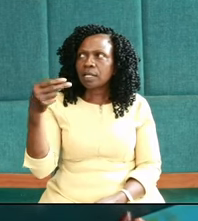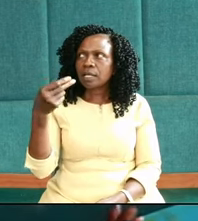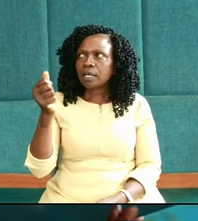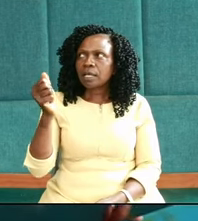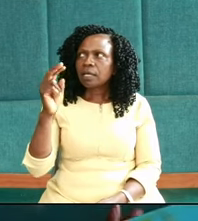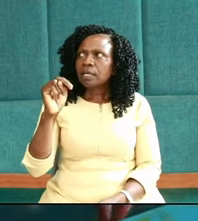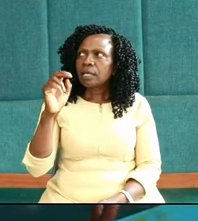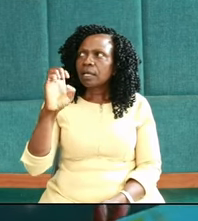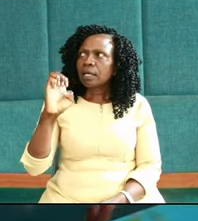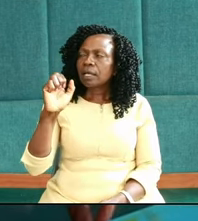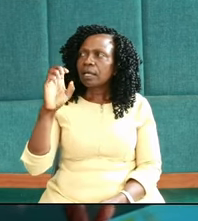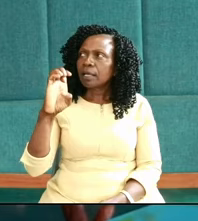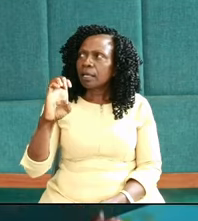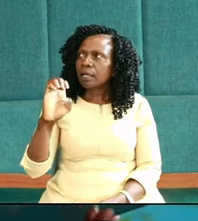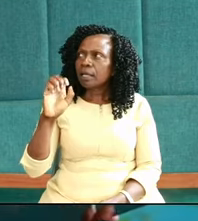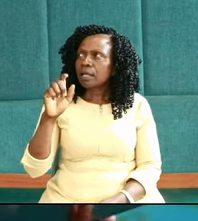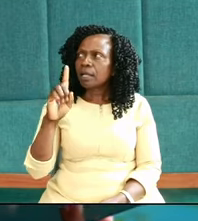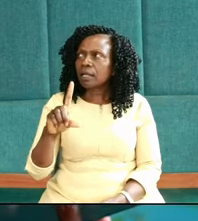and